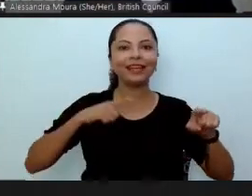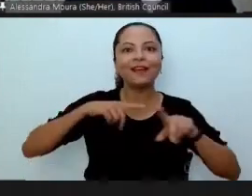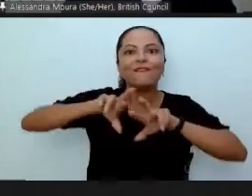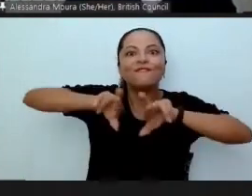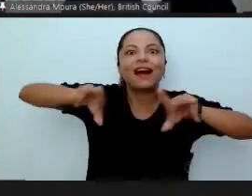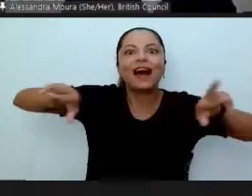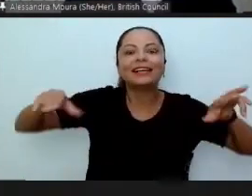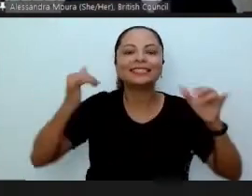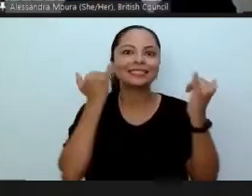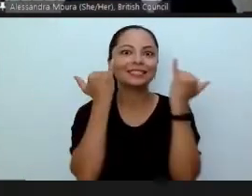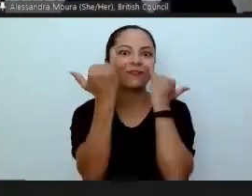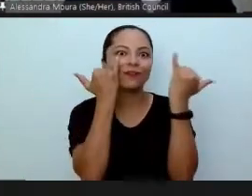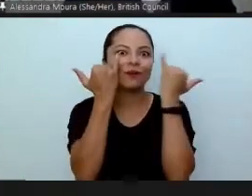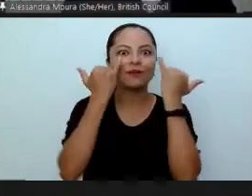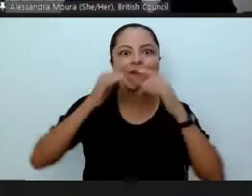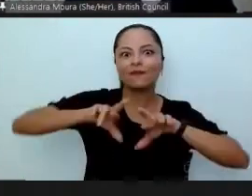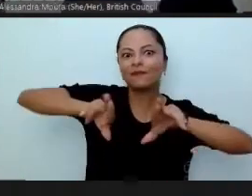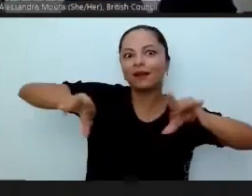about.